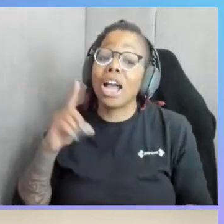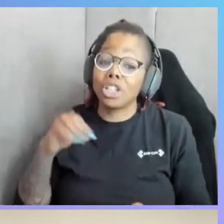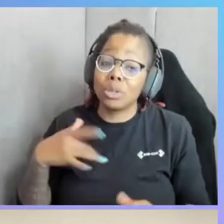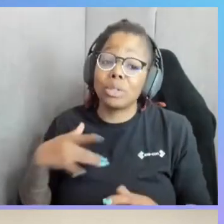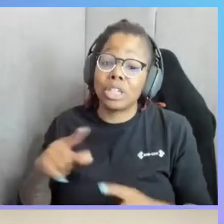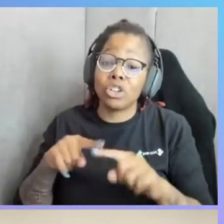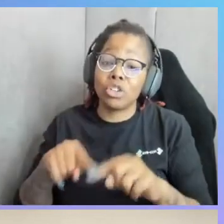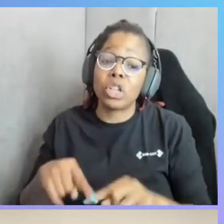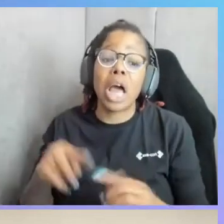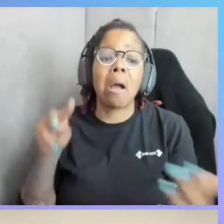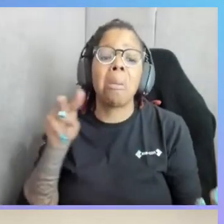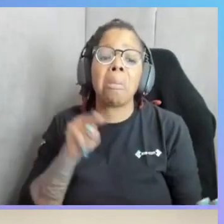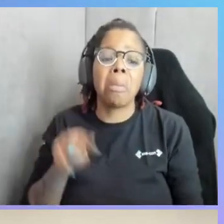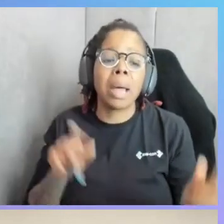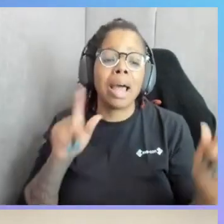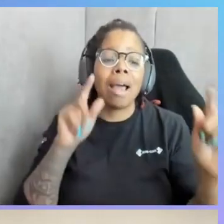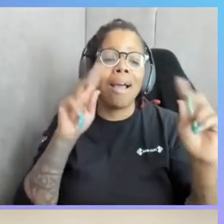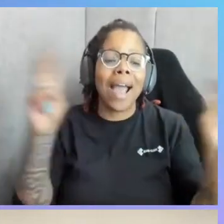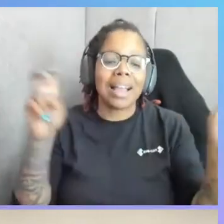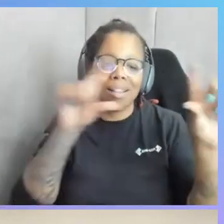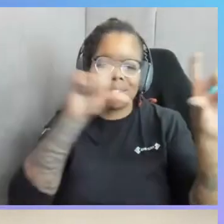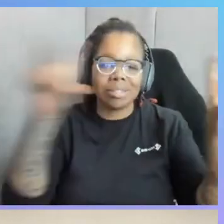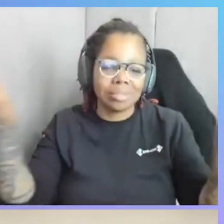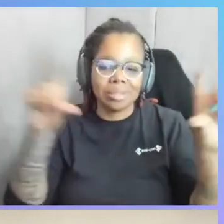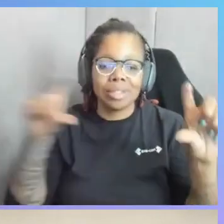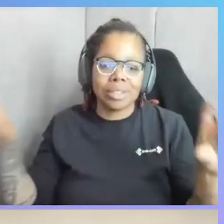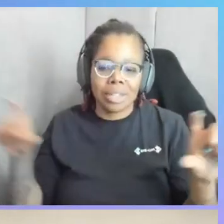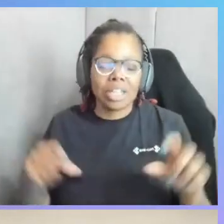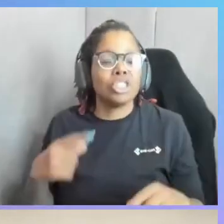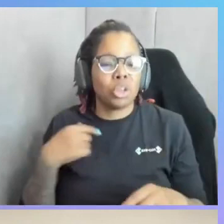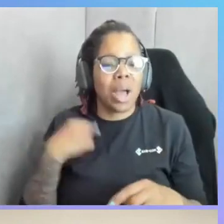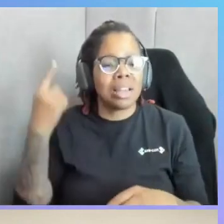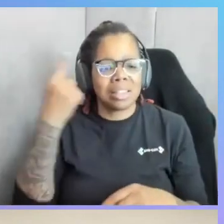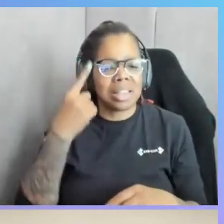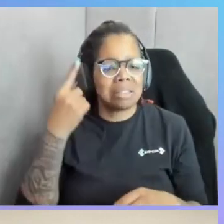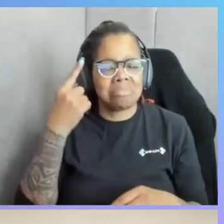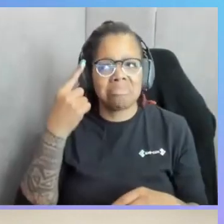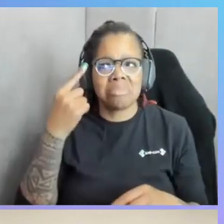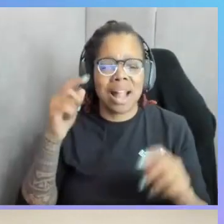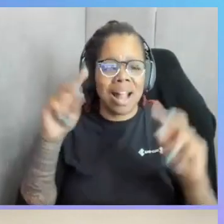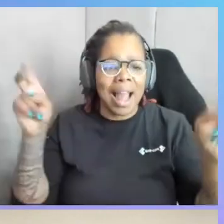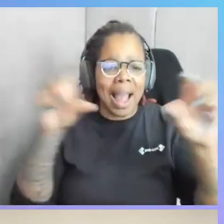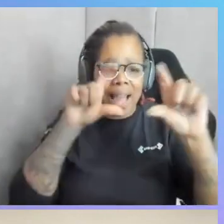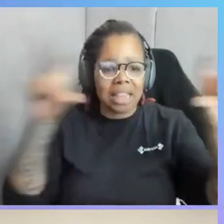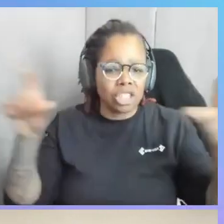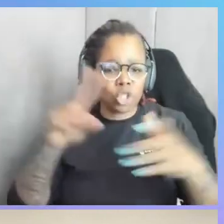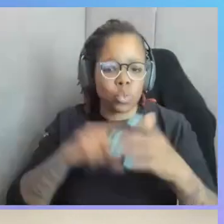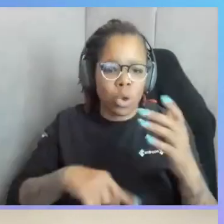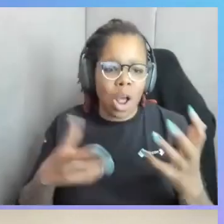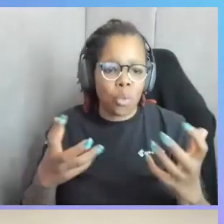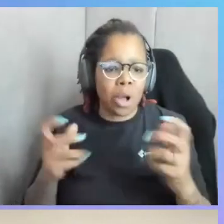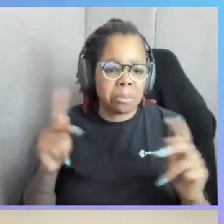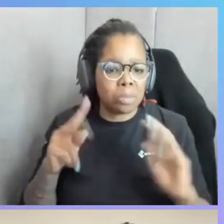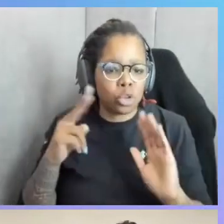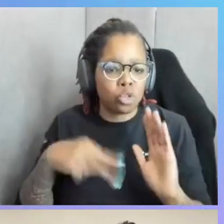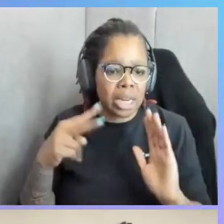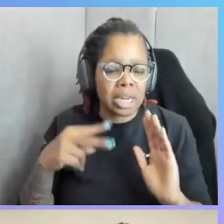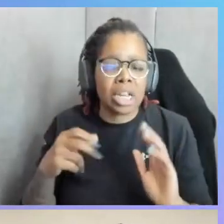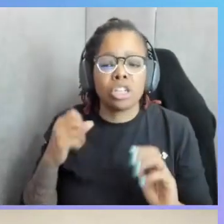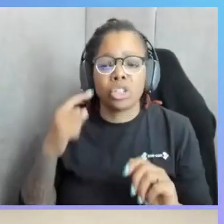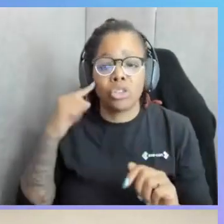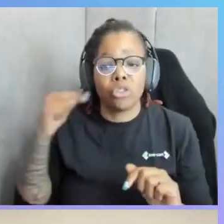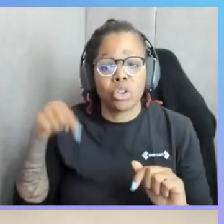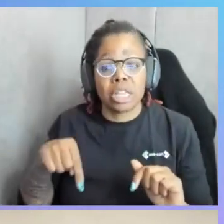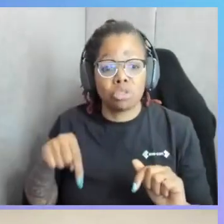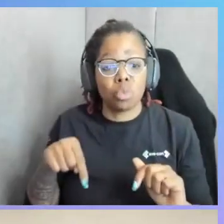them skimming headlines, so I at least consider headlines as text I want people to read. So my suggestion for this one would